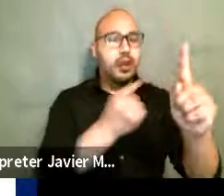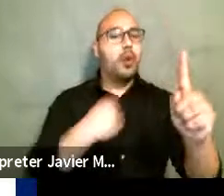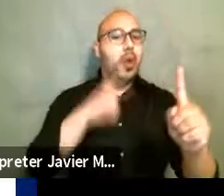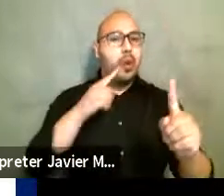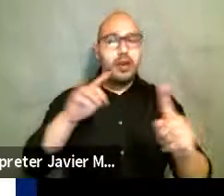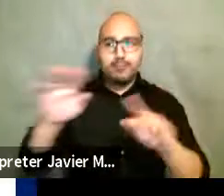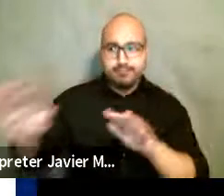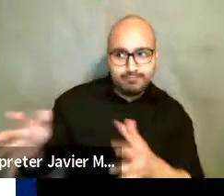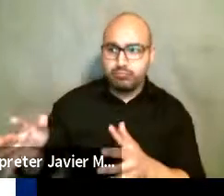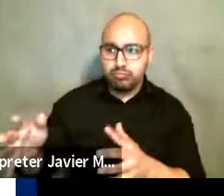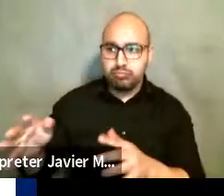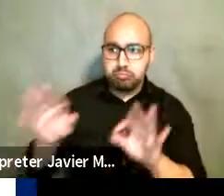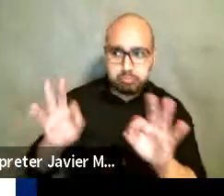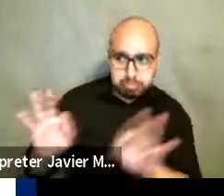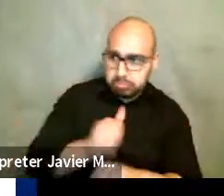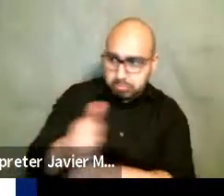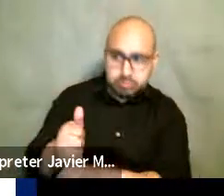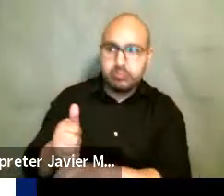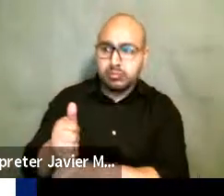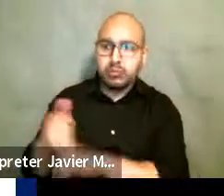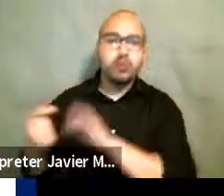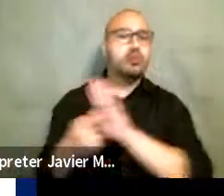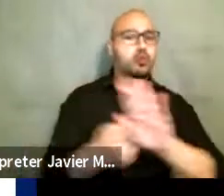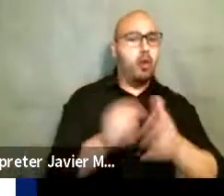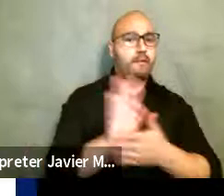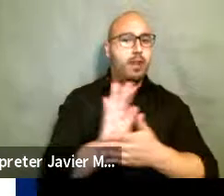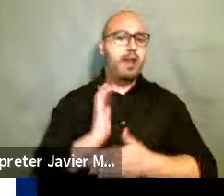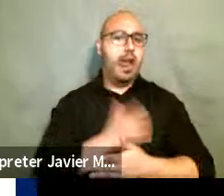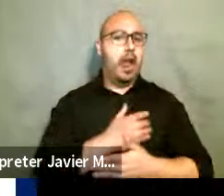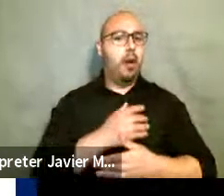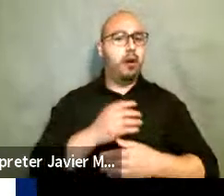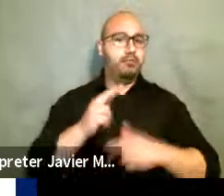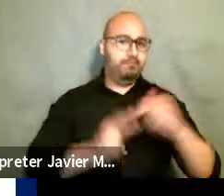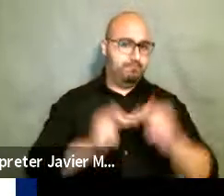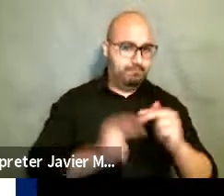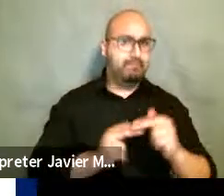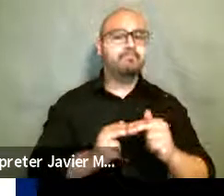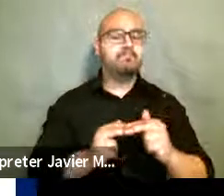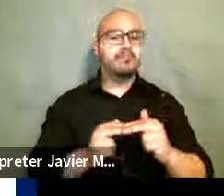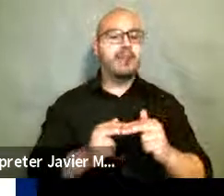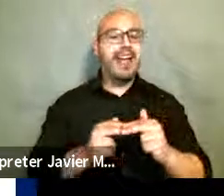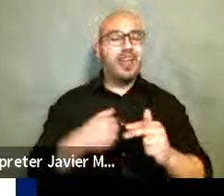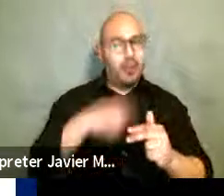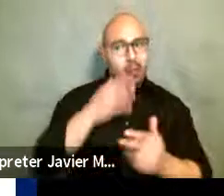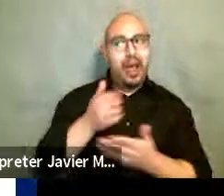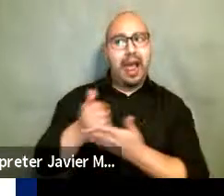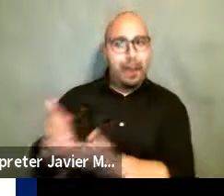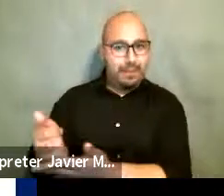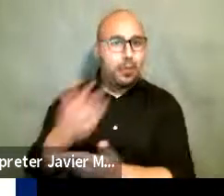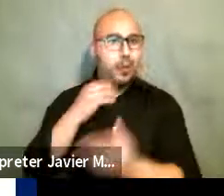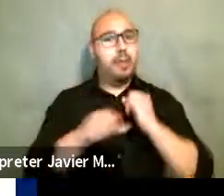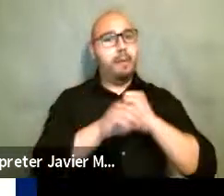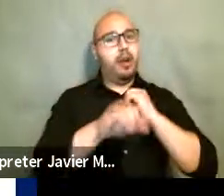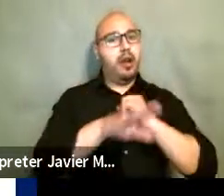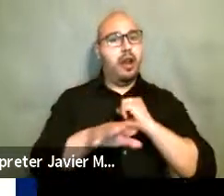to show the film at our facility, and then we'll help with the marketing, and they can